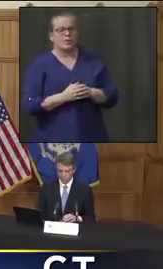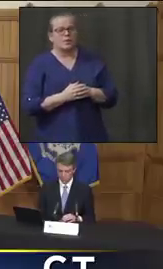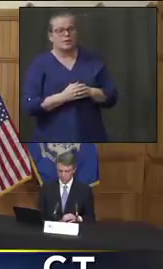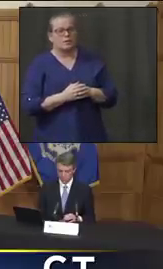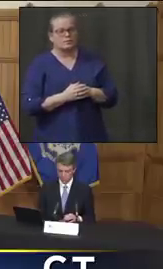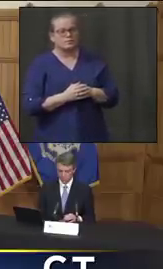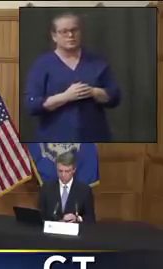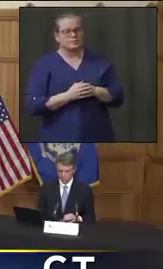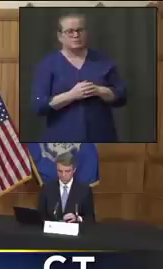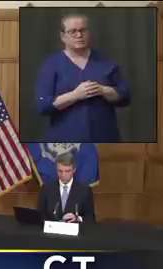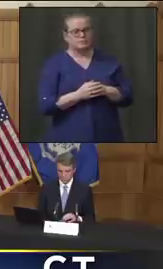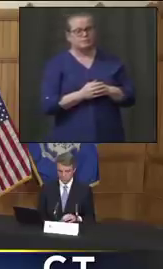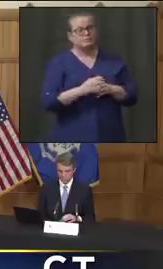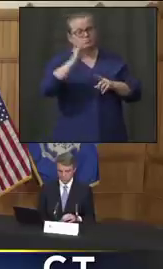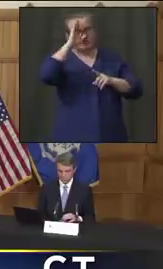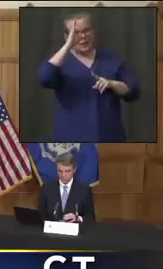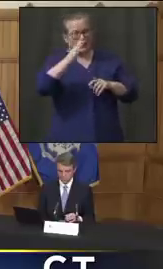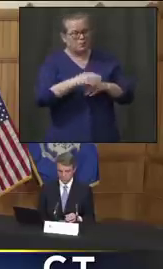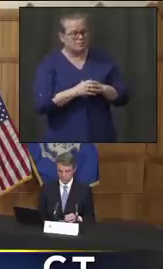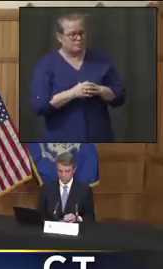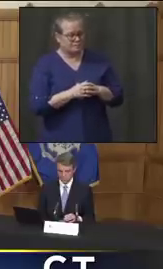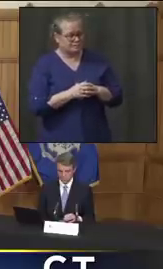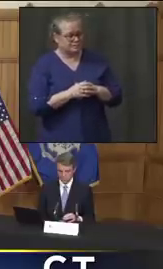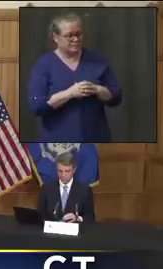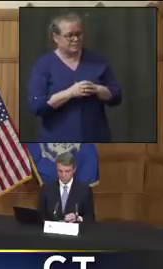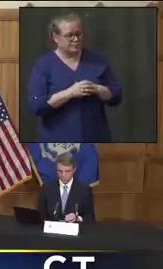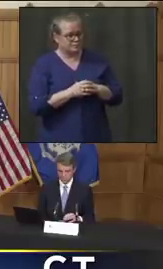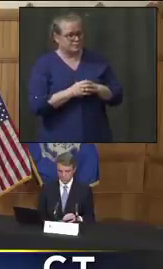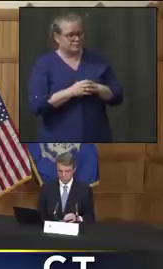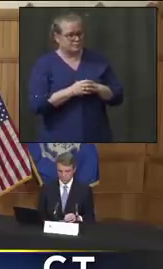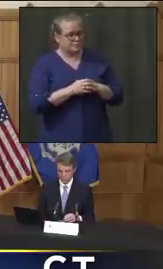Hi, good afternoon, everyone. Governor Lamont, since we don't have